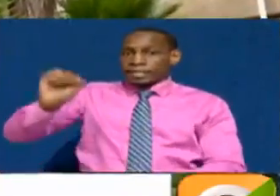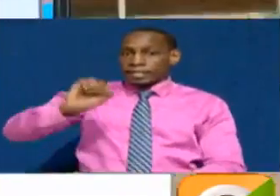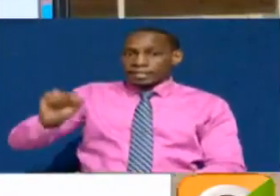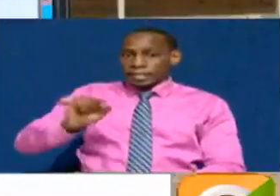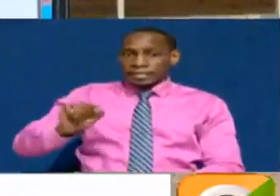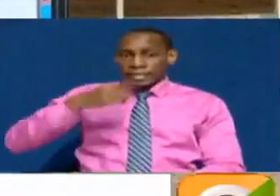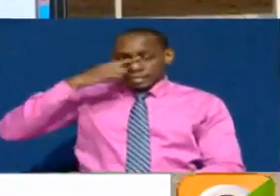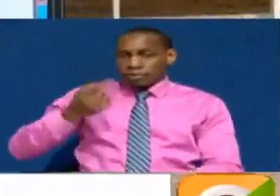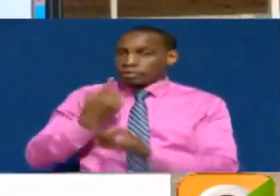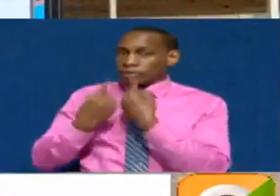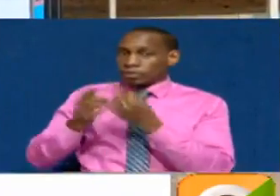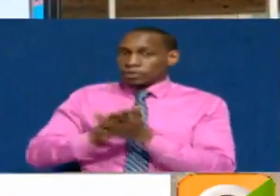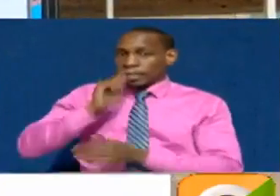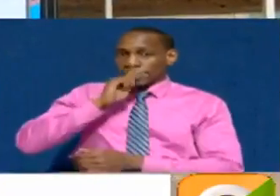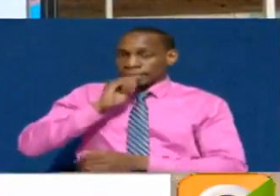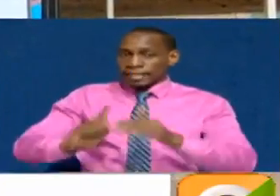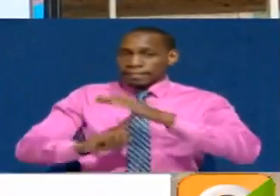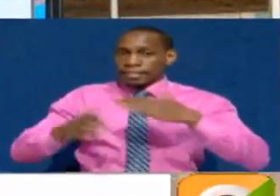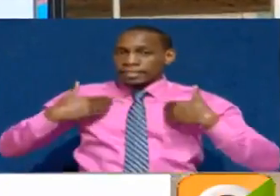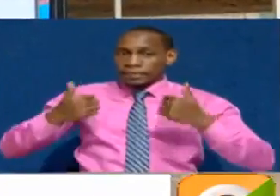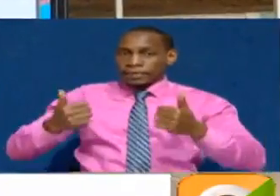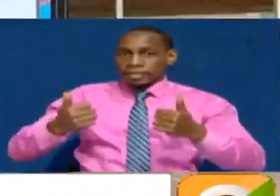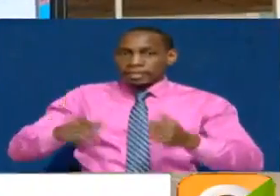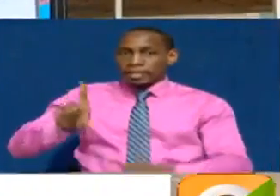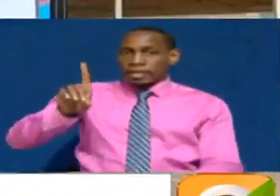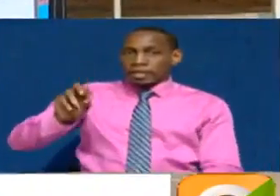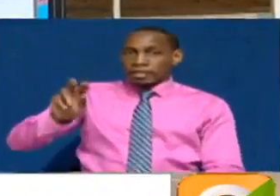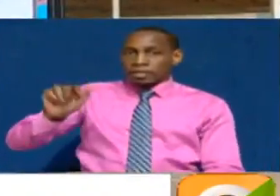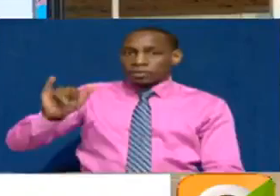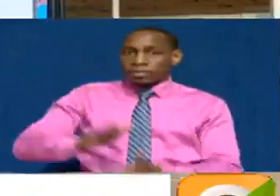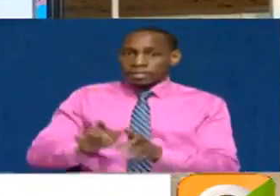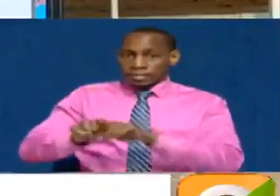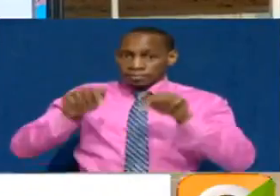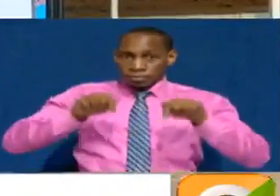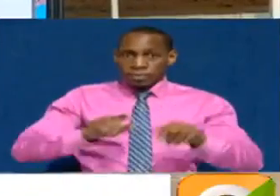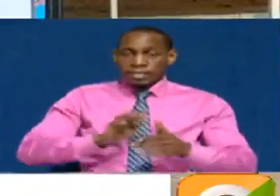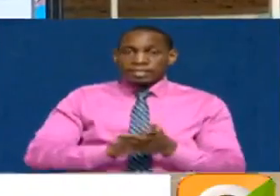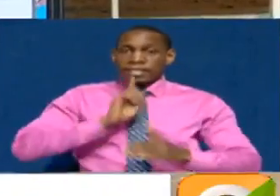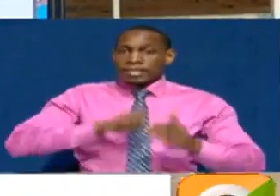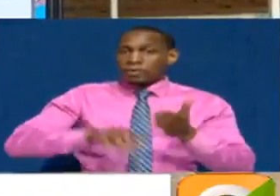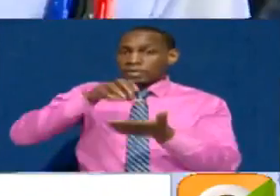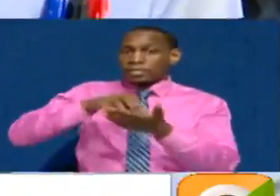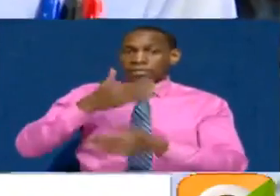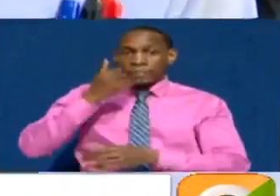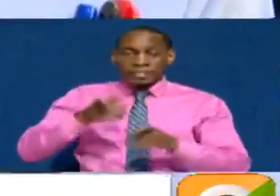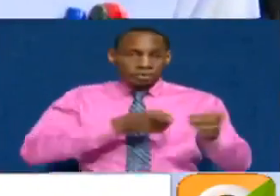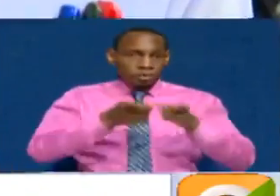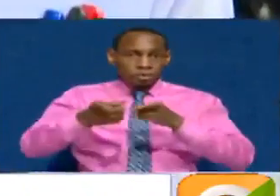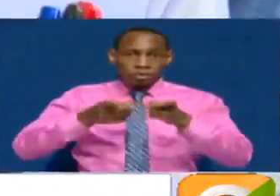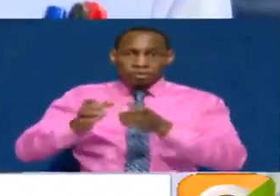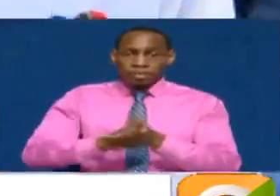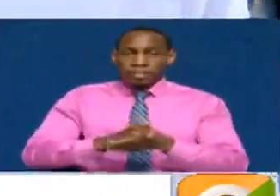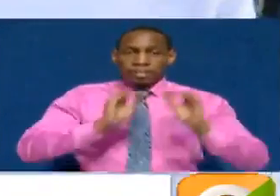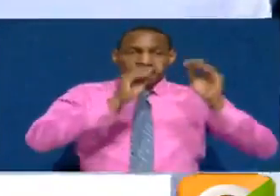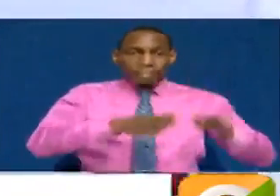Mutahi Kagwe, who held talks with his Tanzanian counterpart Minister Dorothy Gwajima earlier in the day, saying the situation is better off managed